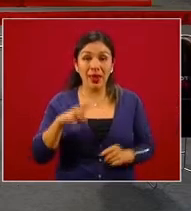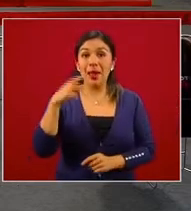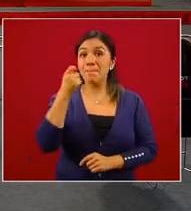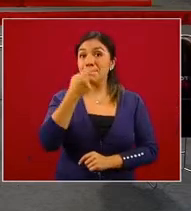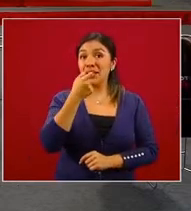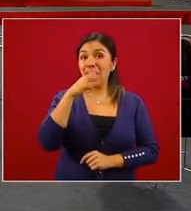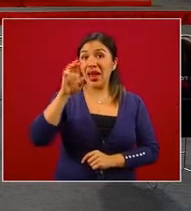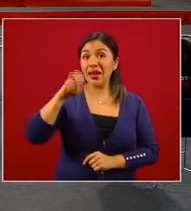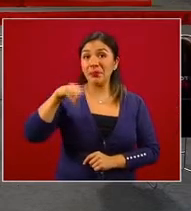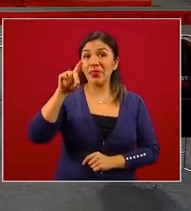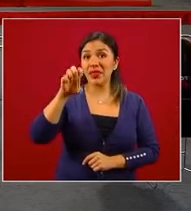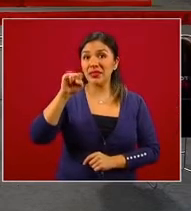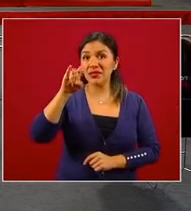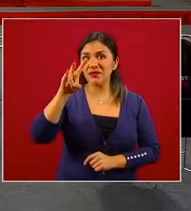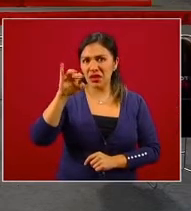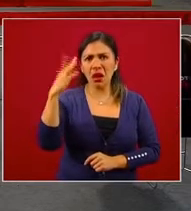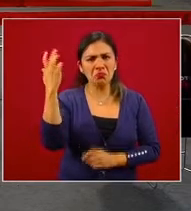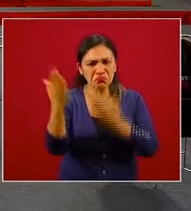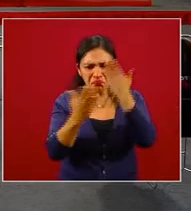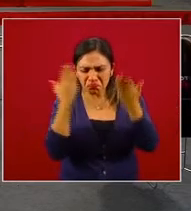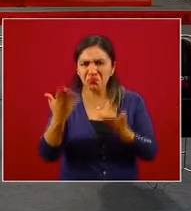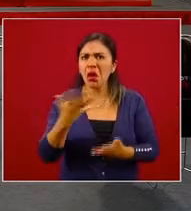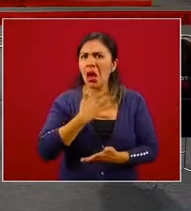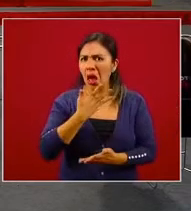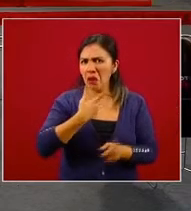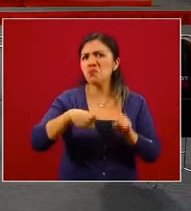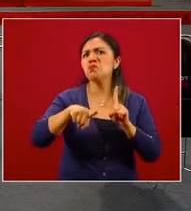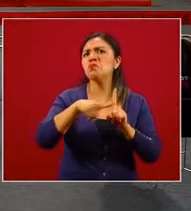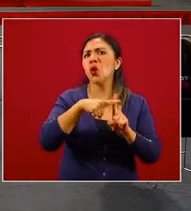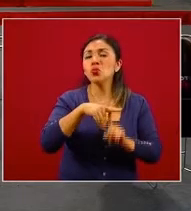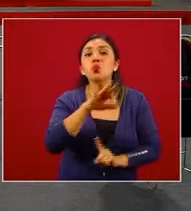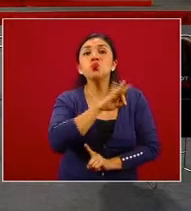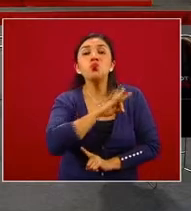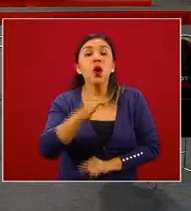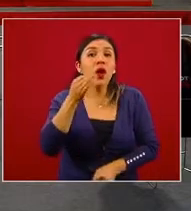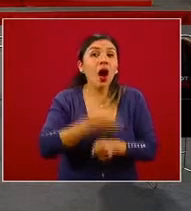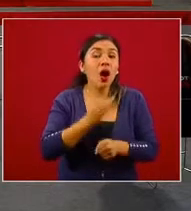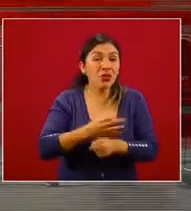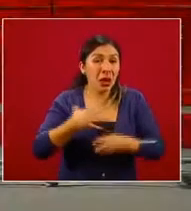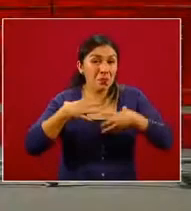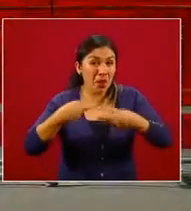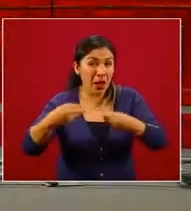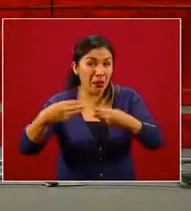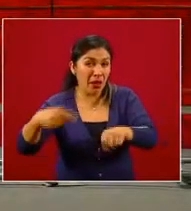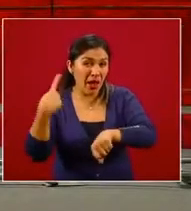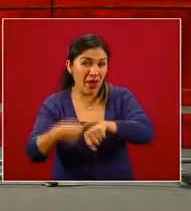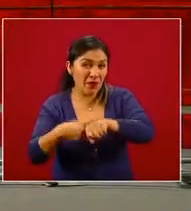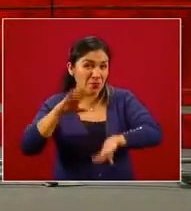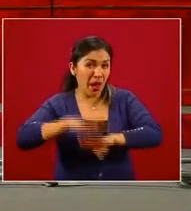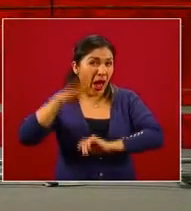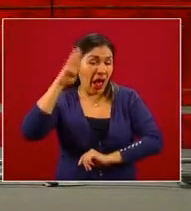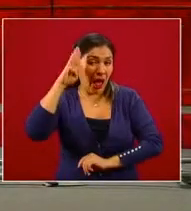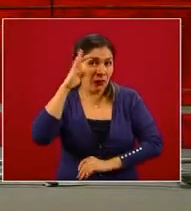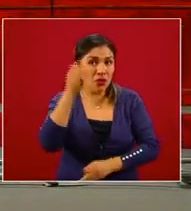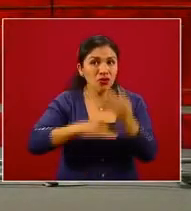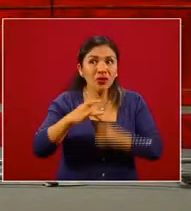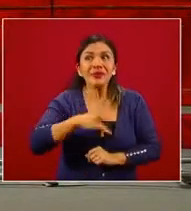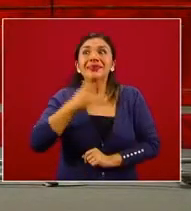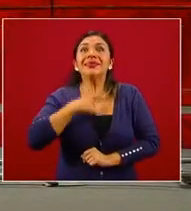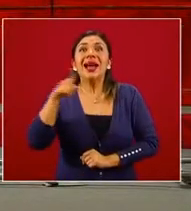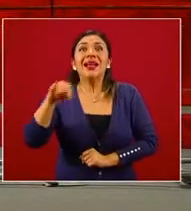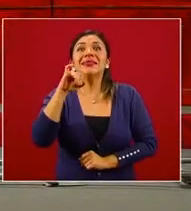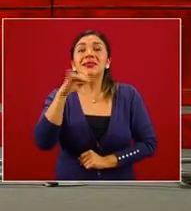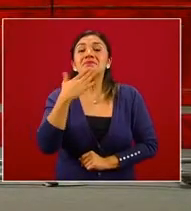trials. Remdesivir, which is quite promising, and especially within the context of this pandemic,